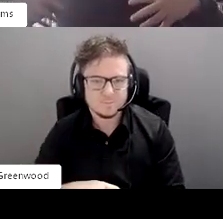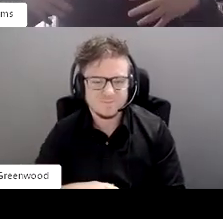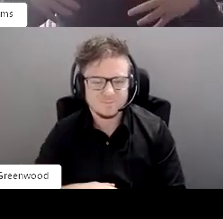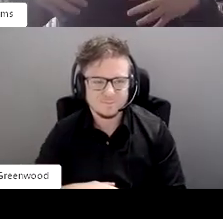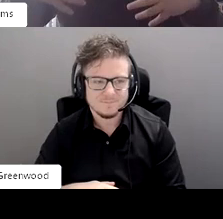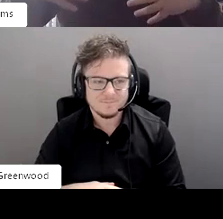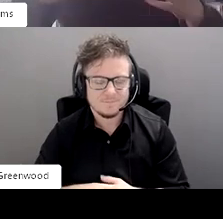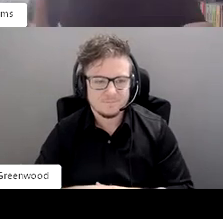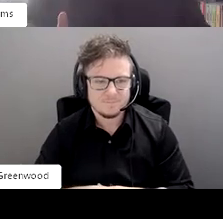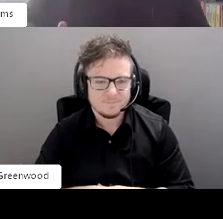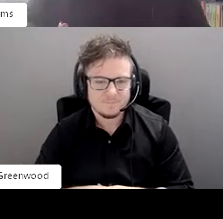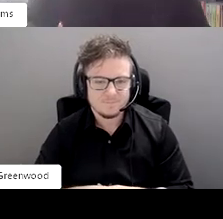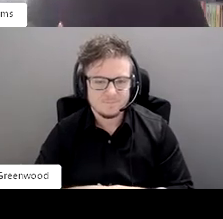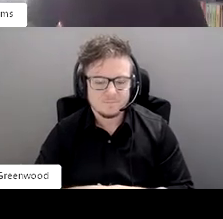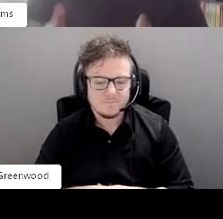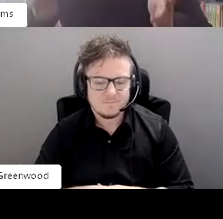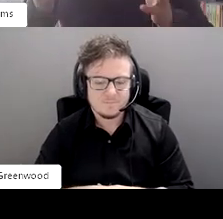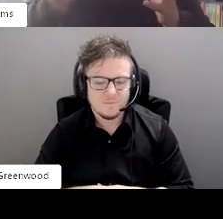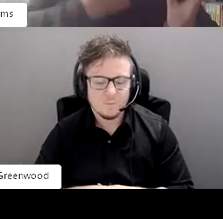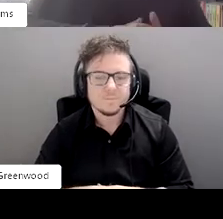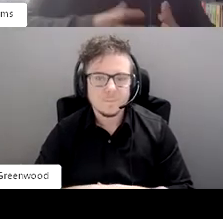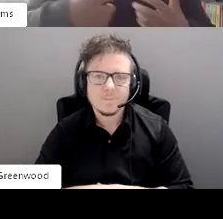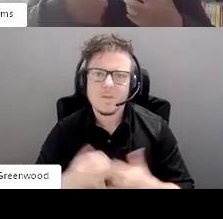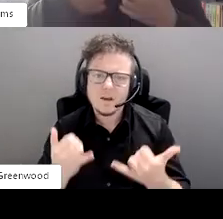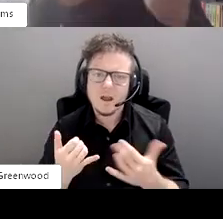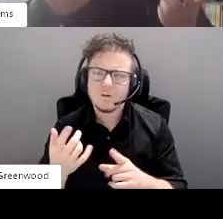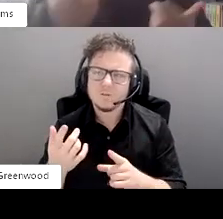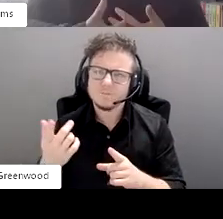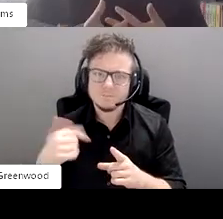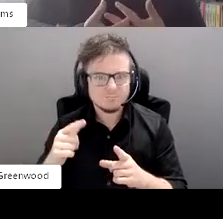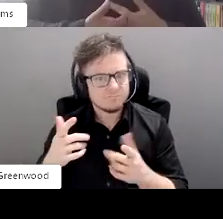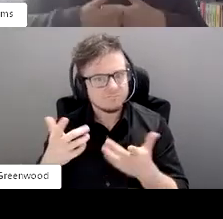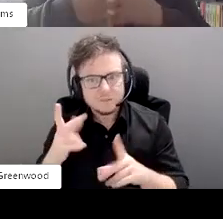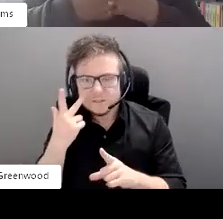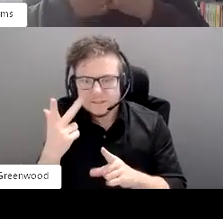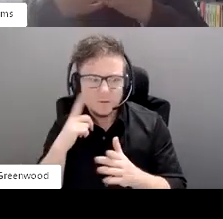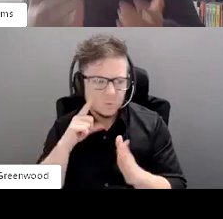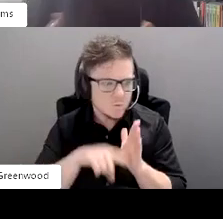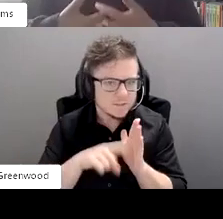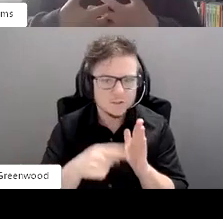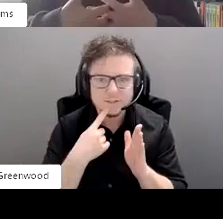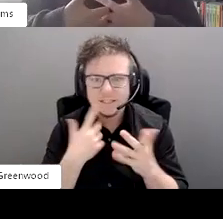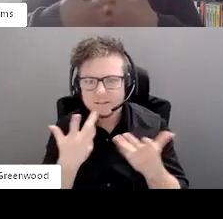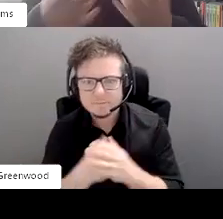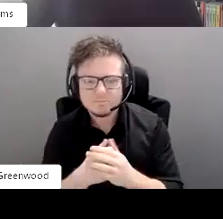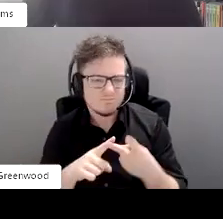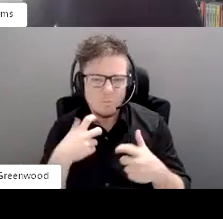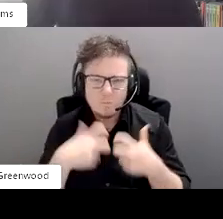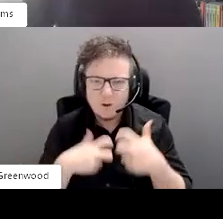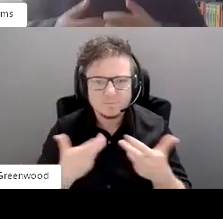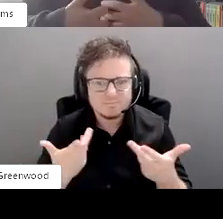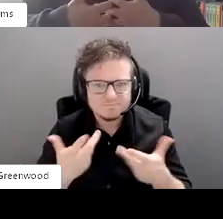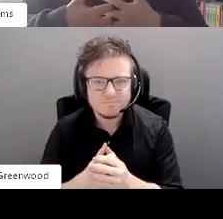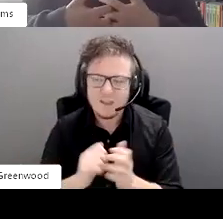So we've now talked about what research says, what are the problems, what Egale has done to raise